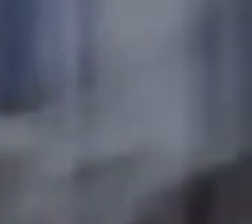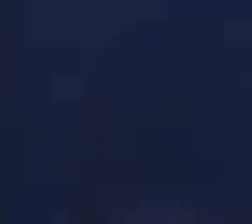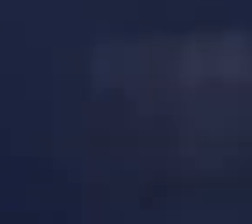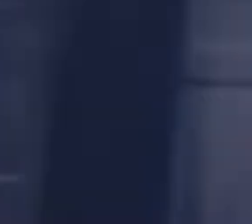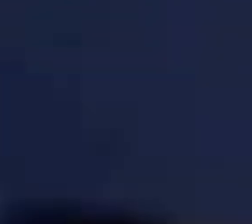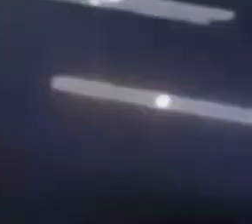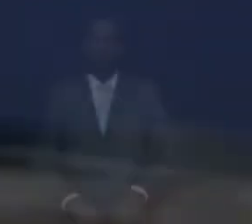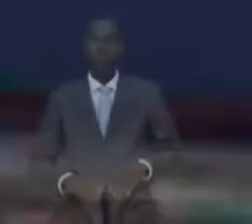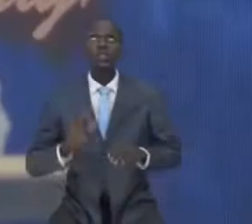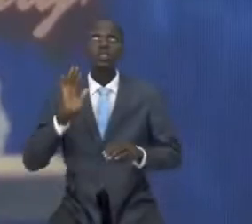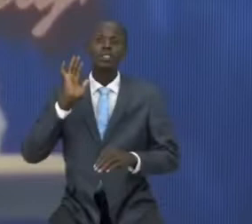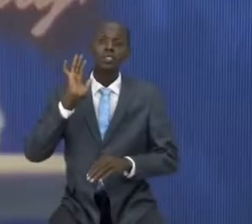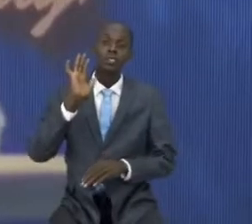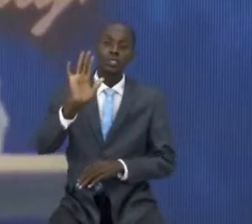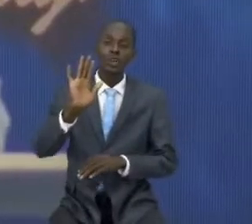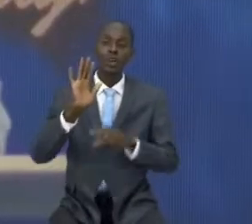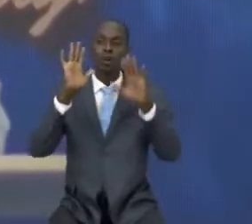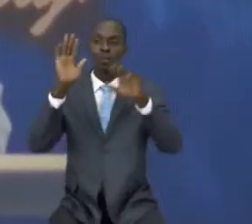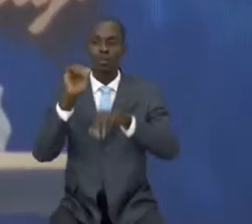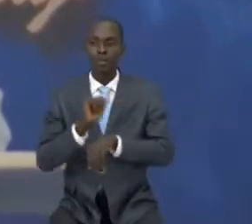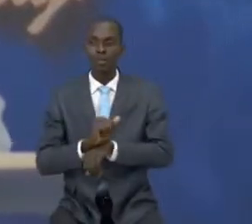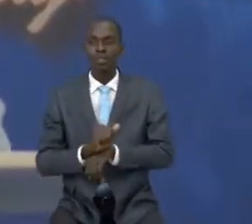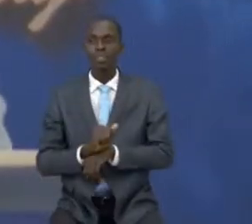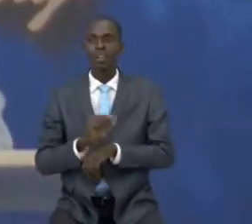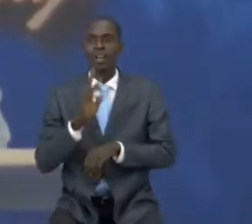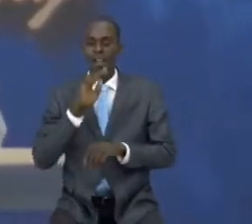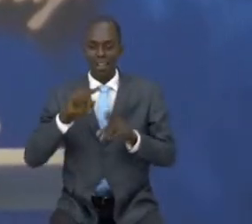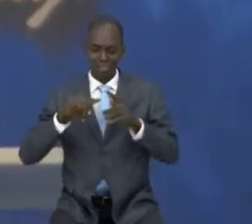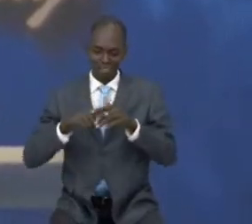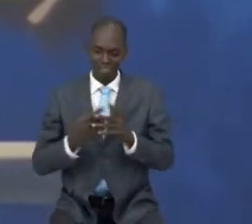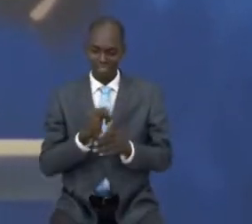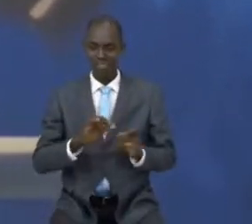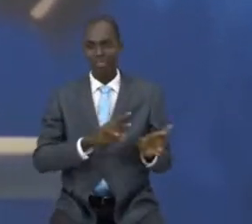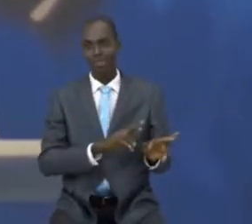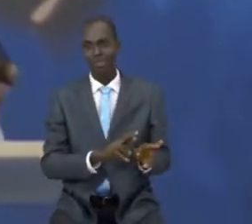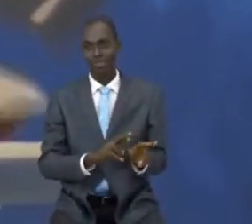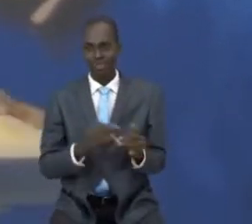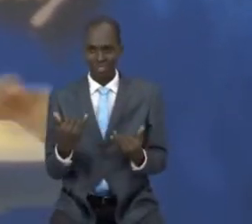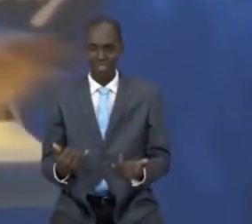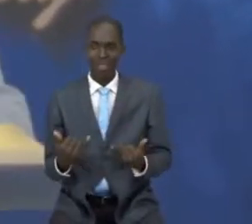Your miracles are starting already.